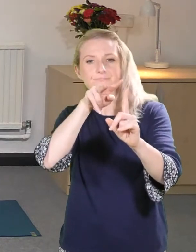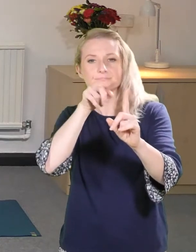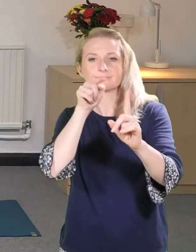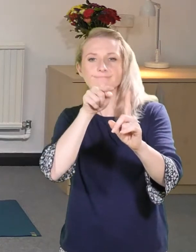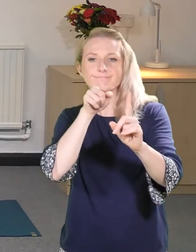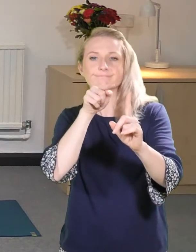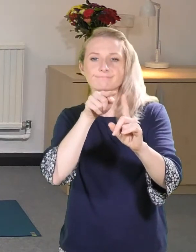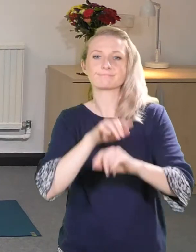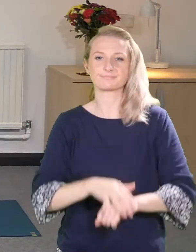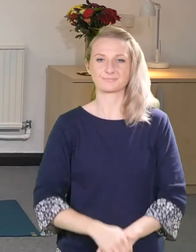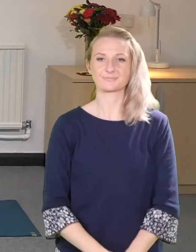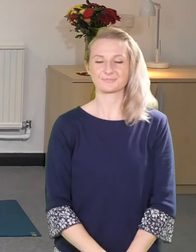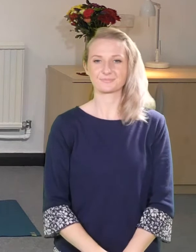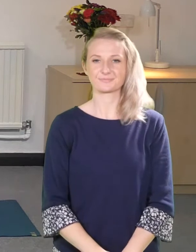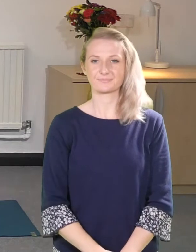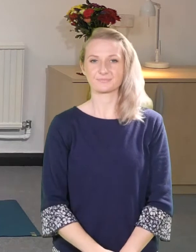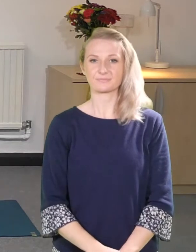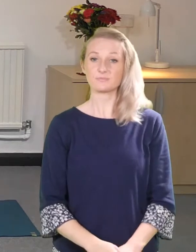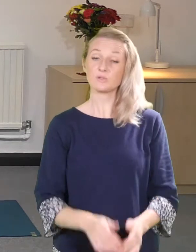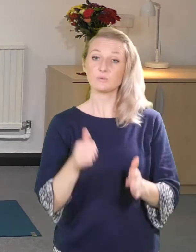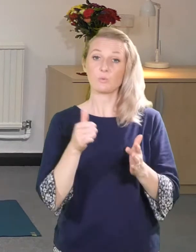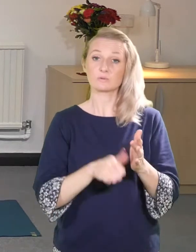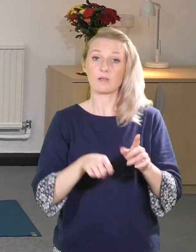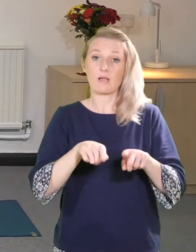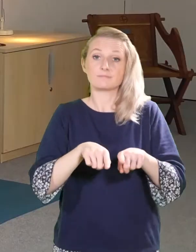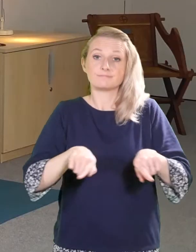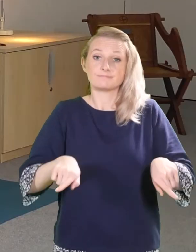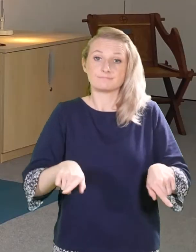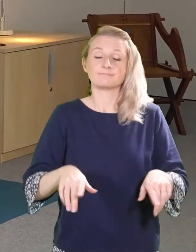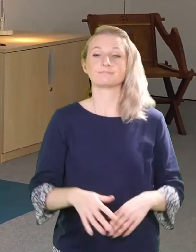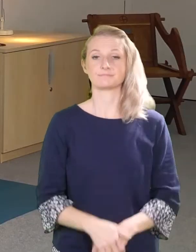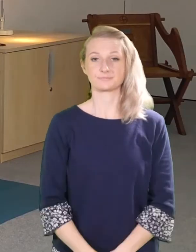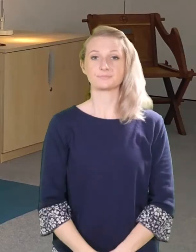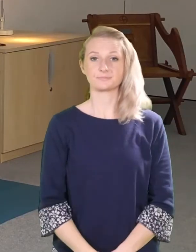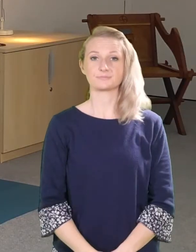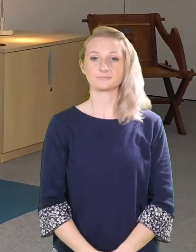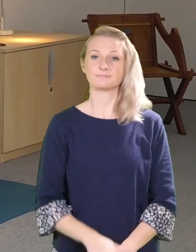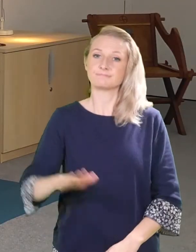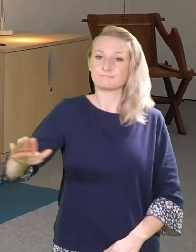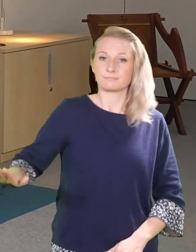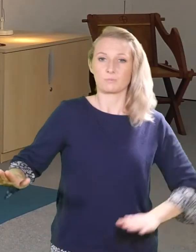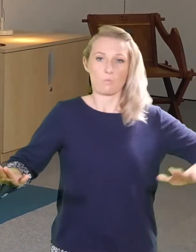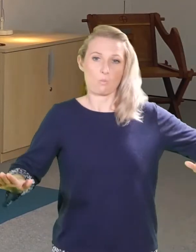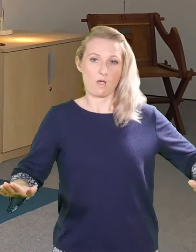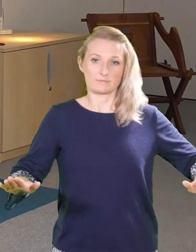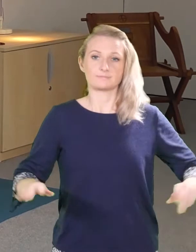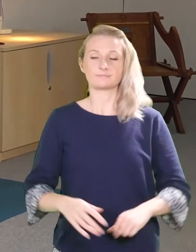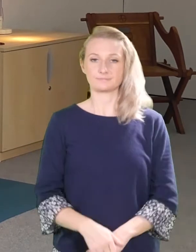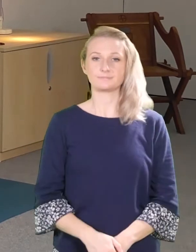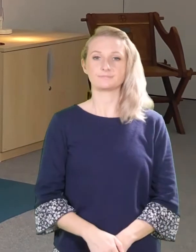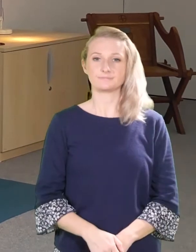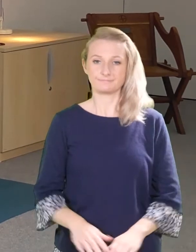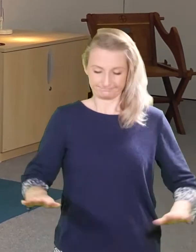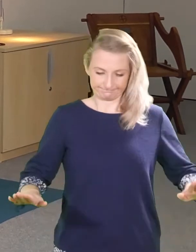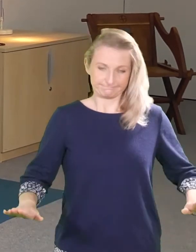point. To start with, we're going to have nice wide stance. So bring the feet wide, the feet are parallel